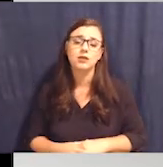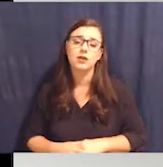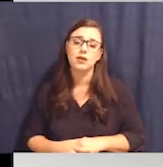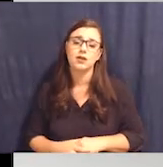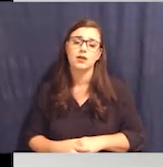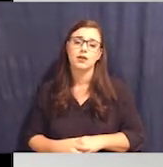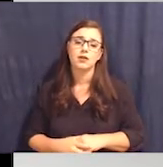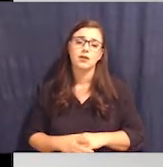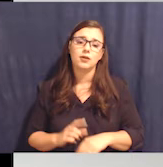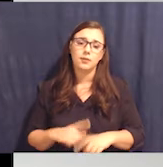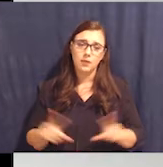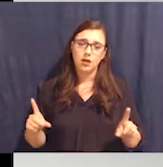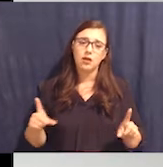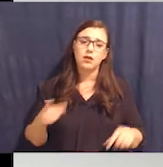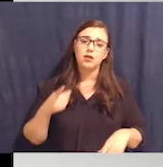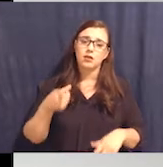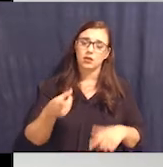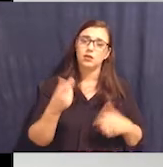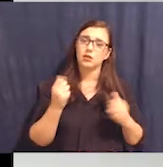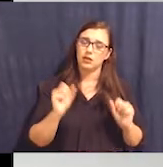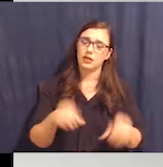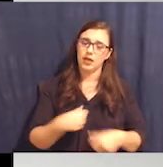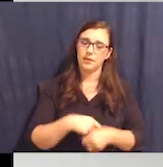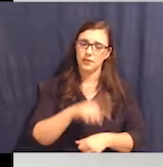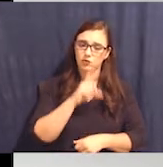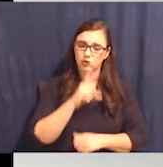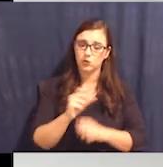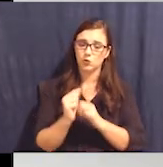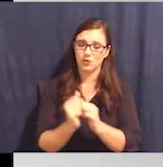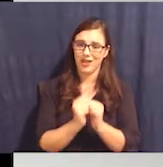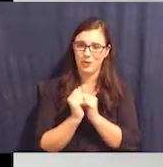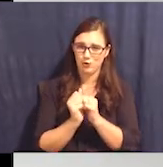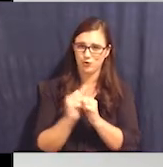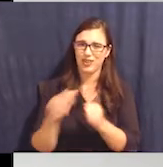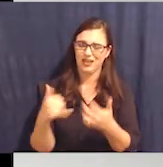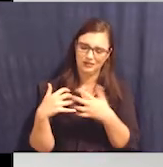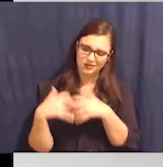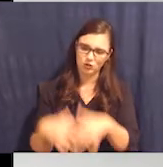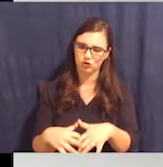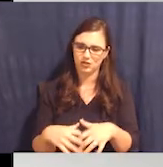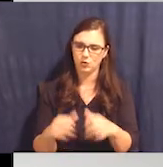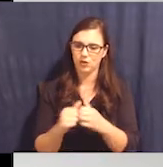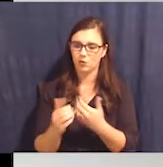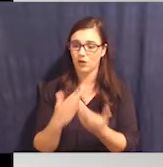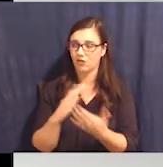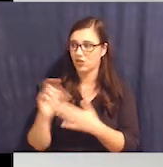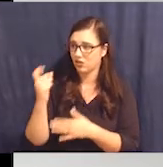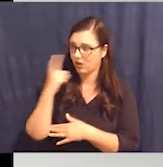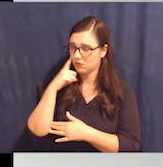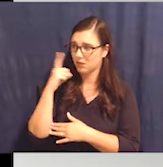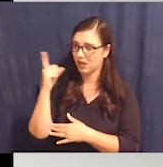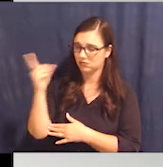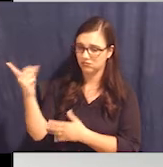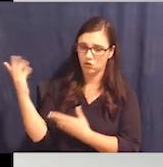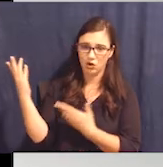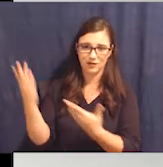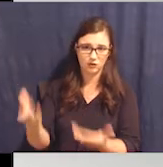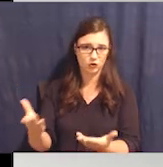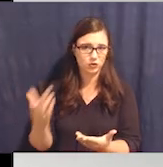ideas. But you can make sure that together, the synergy with what the